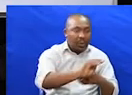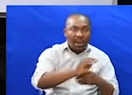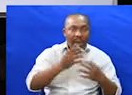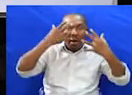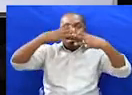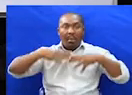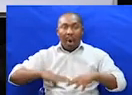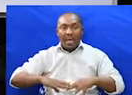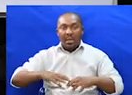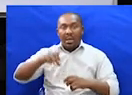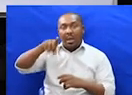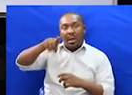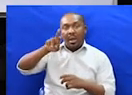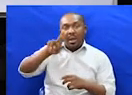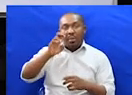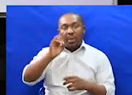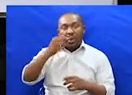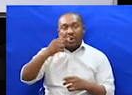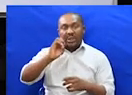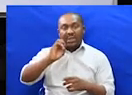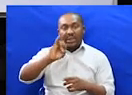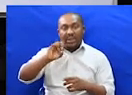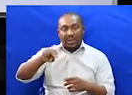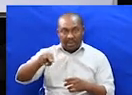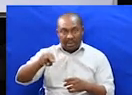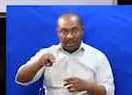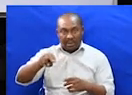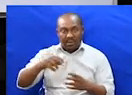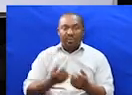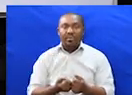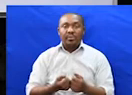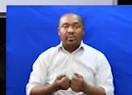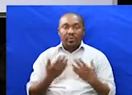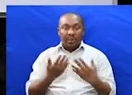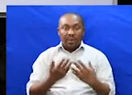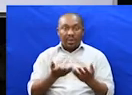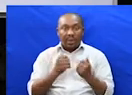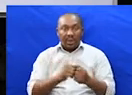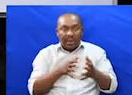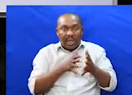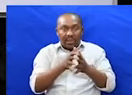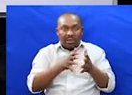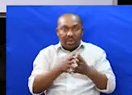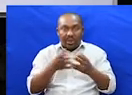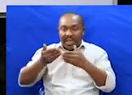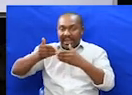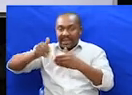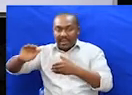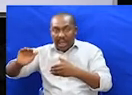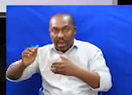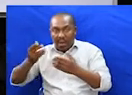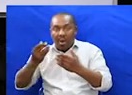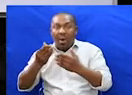finally will be expressed as our external or outward appearance.